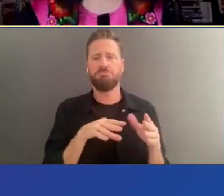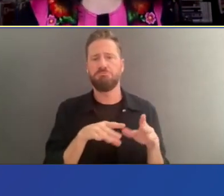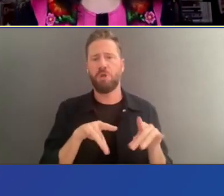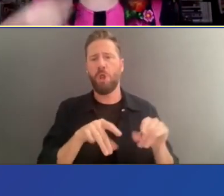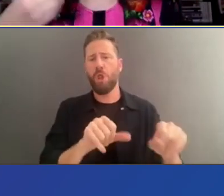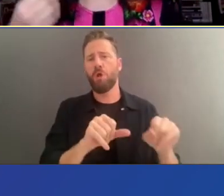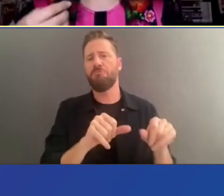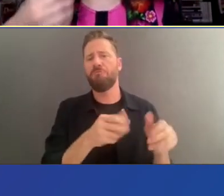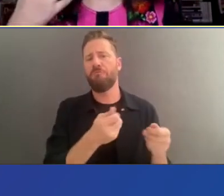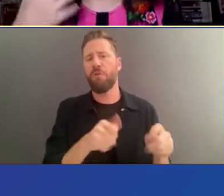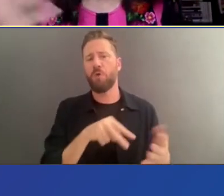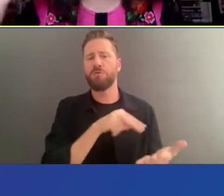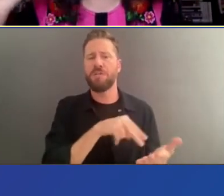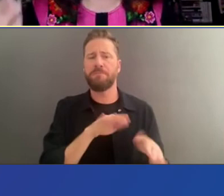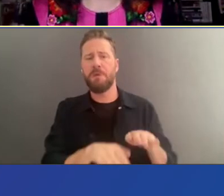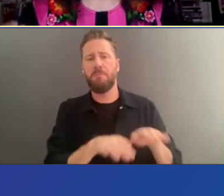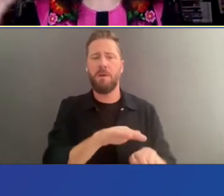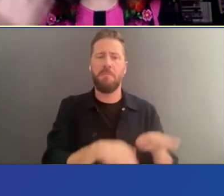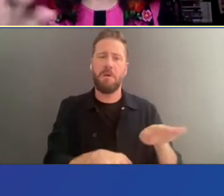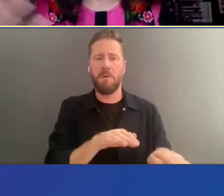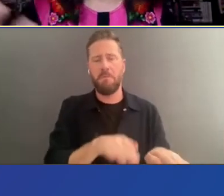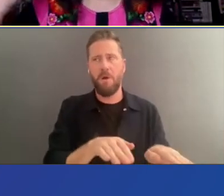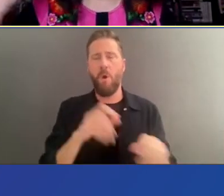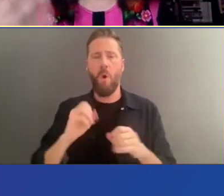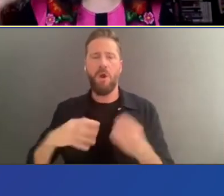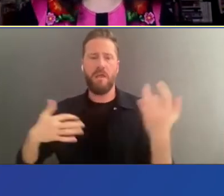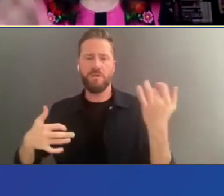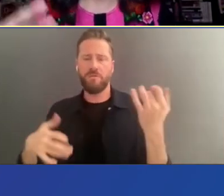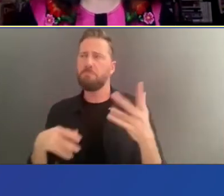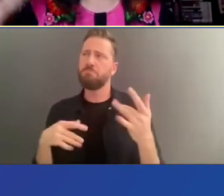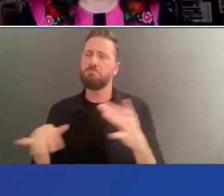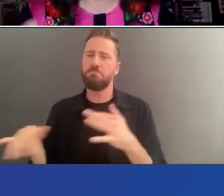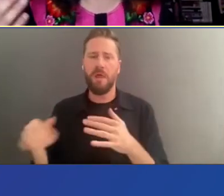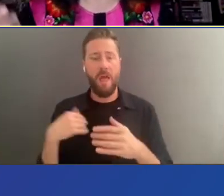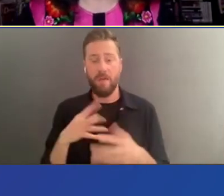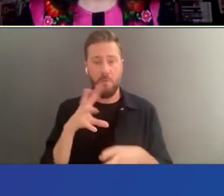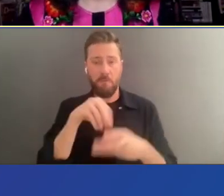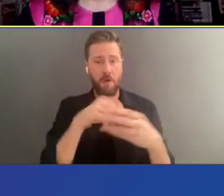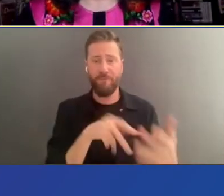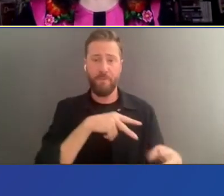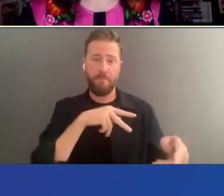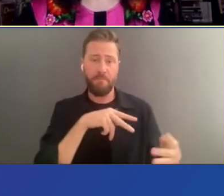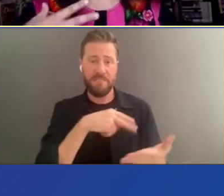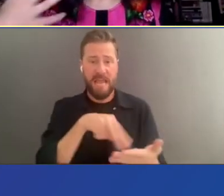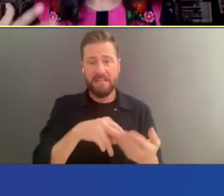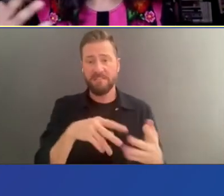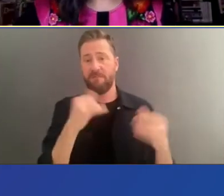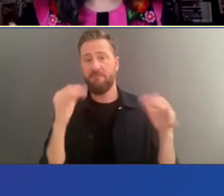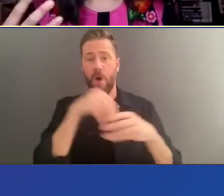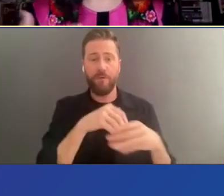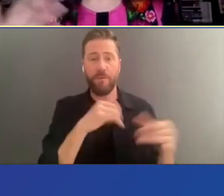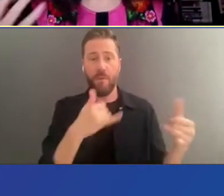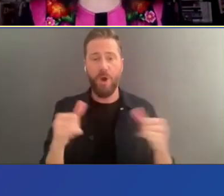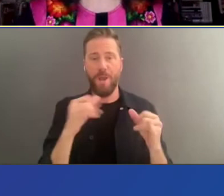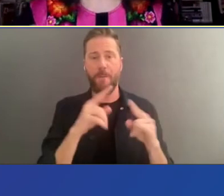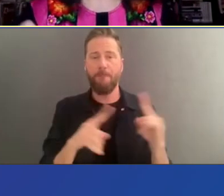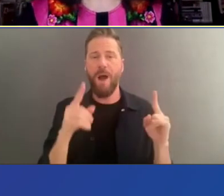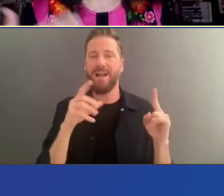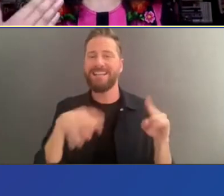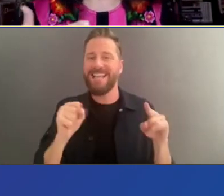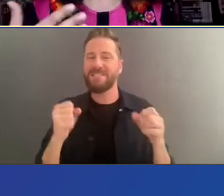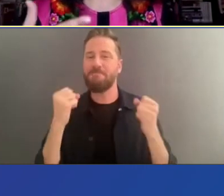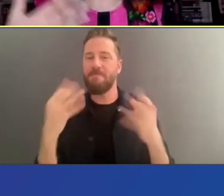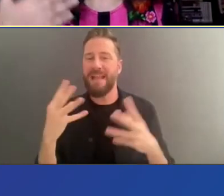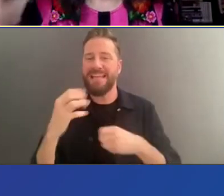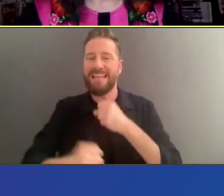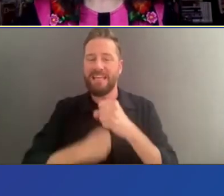chords in the instrument, you learn a few verses, and you're in the party, you're dancing, you're contributing. But it takes many years and a lot of practice